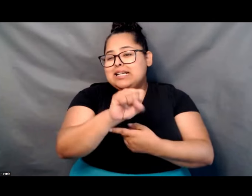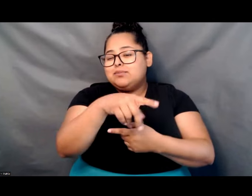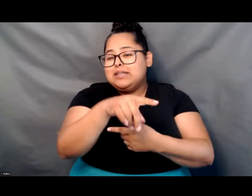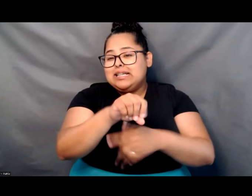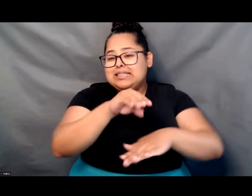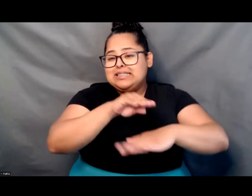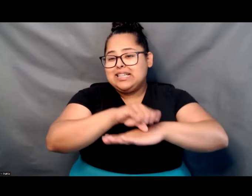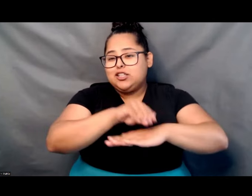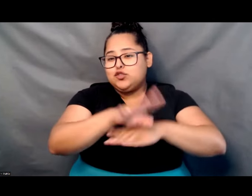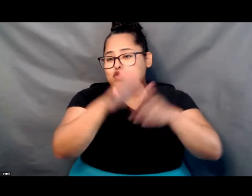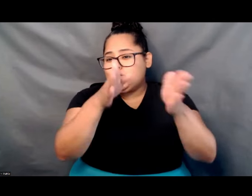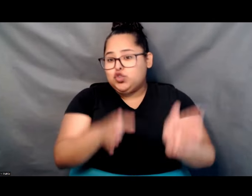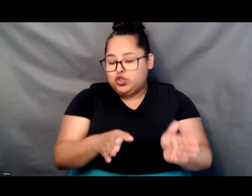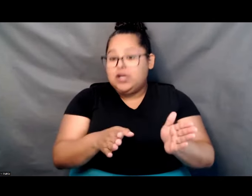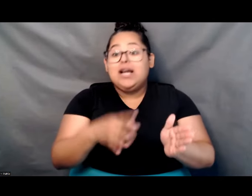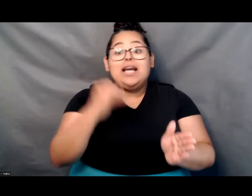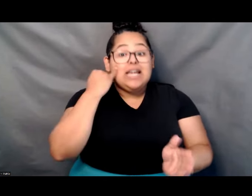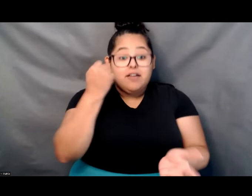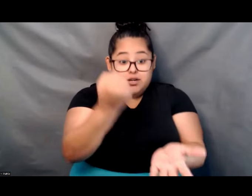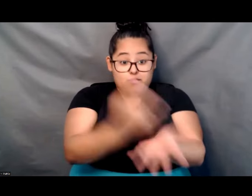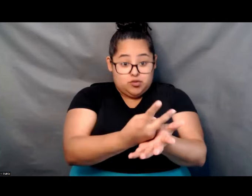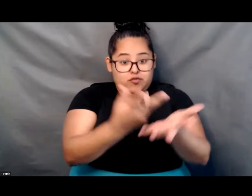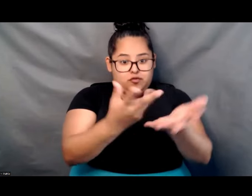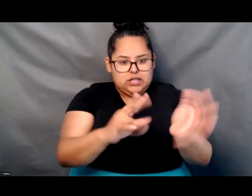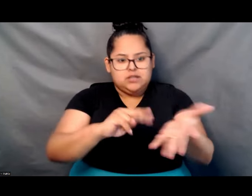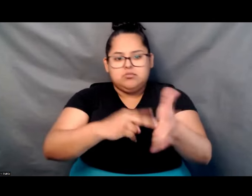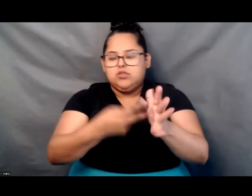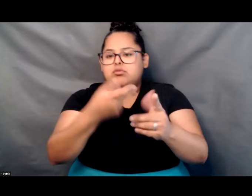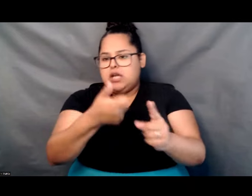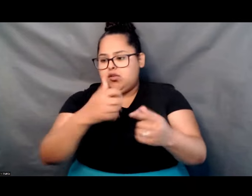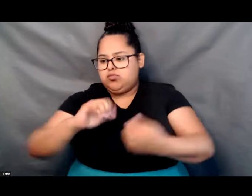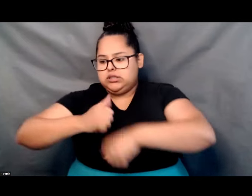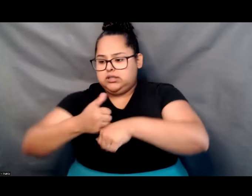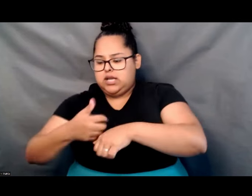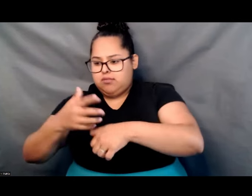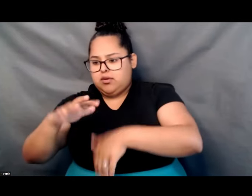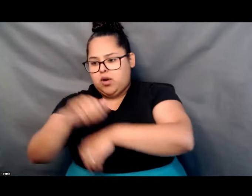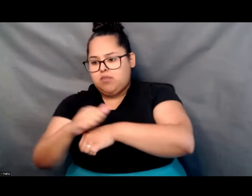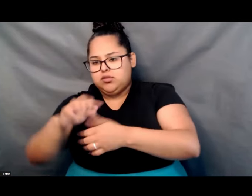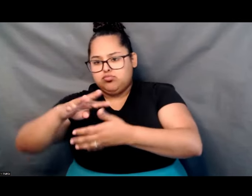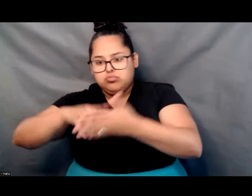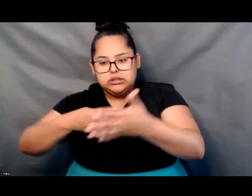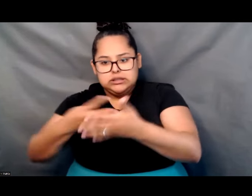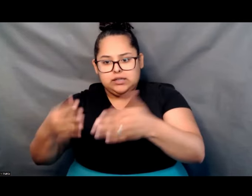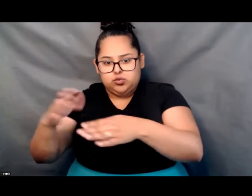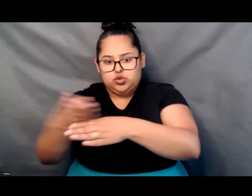if approved, you go ahead and get scheduled to meet with the tram driver to develop your tram schedule.